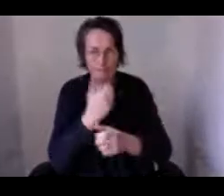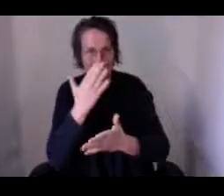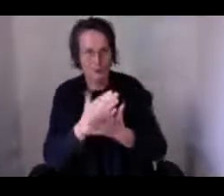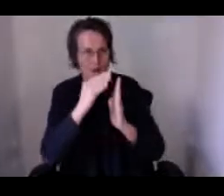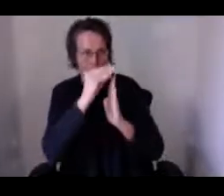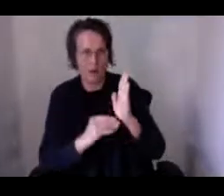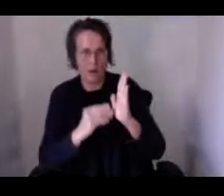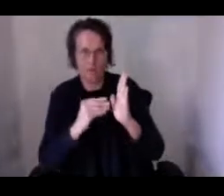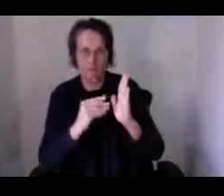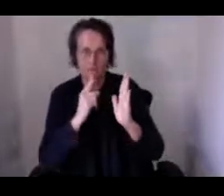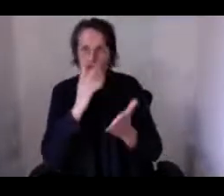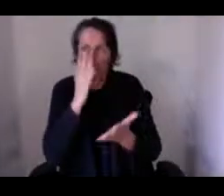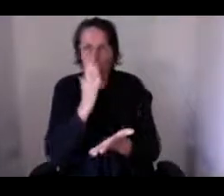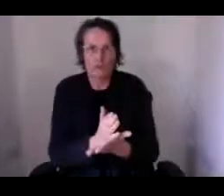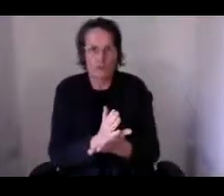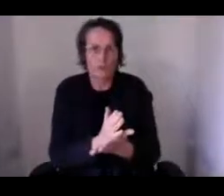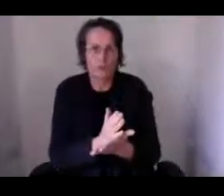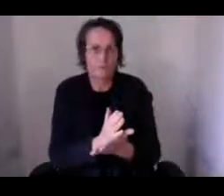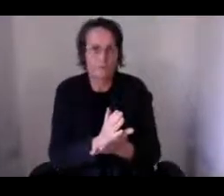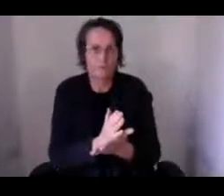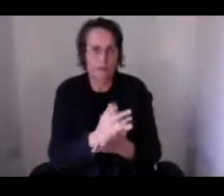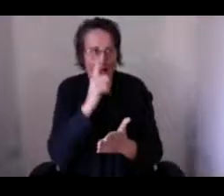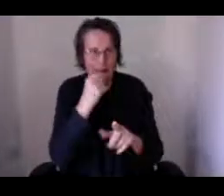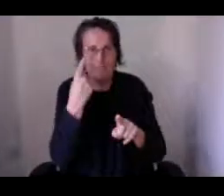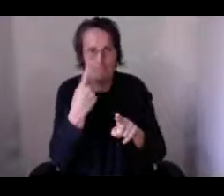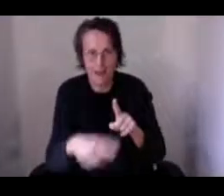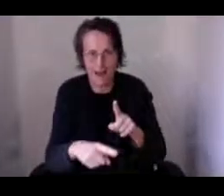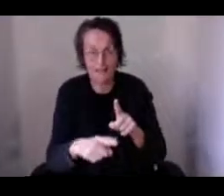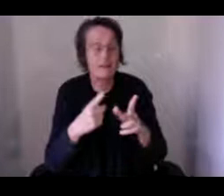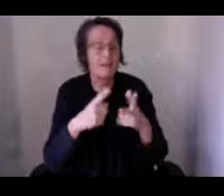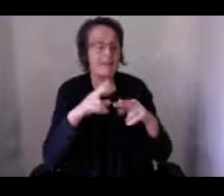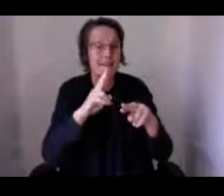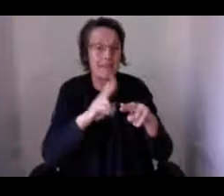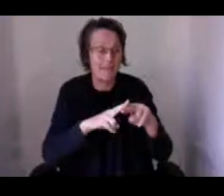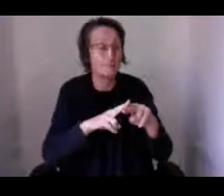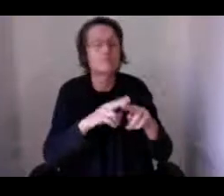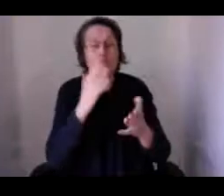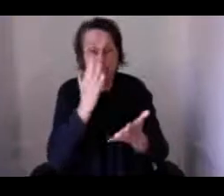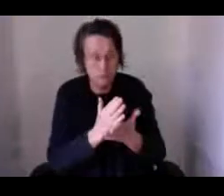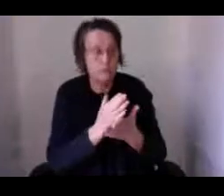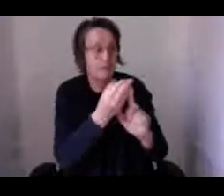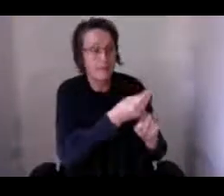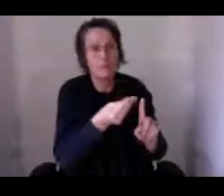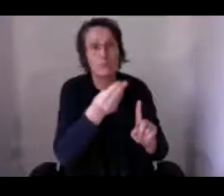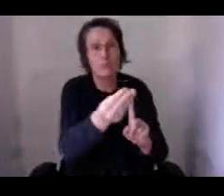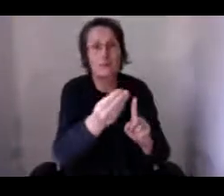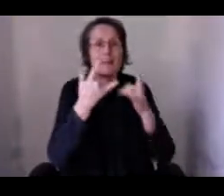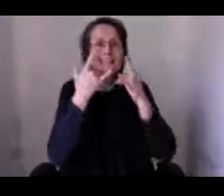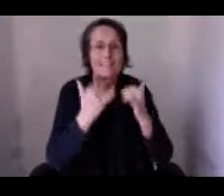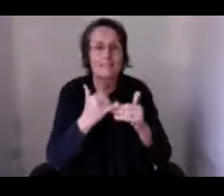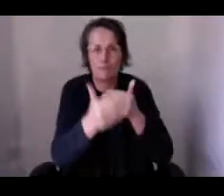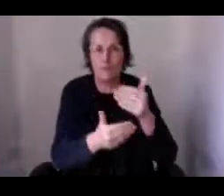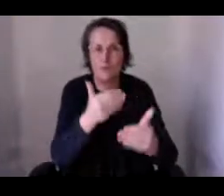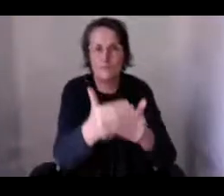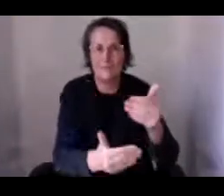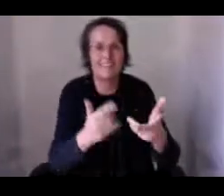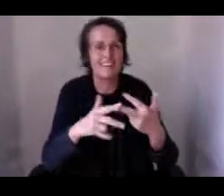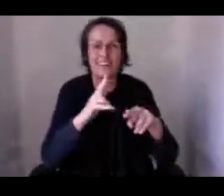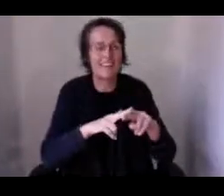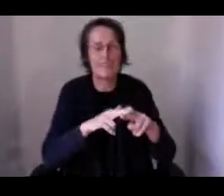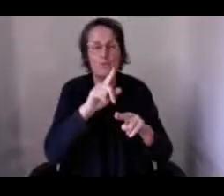is eligible. And if it is, it goes through to the assessment process. If it doesn't, if it's not eligible, you'll